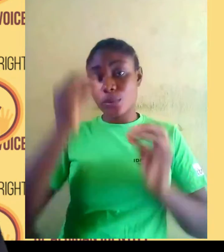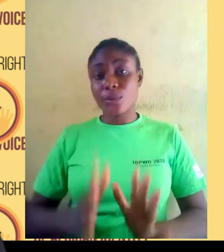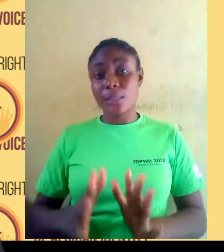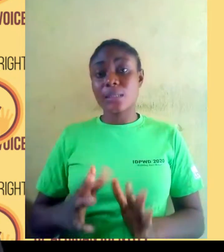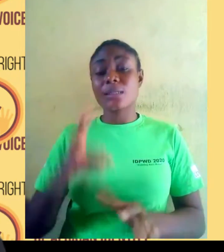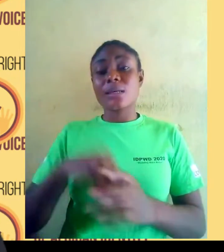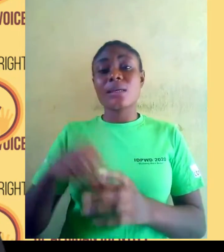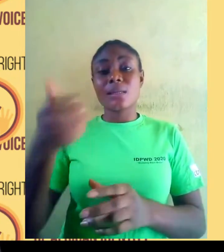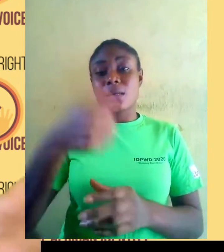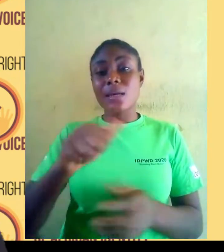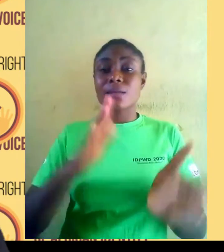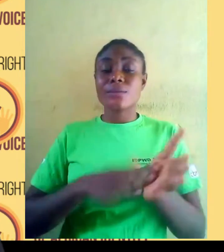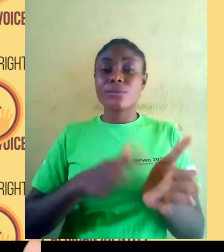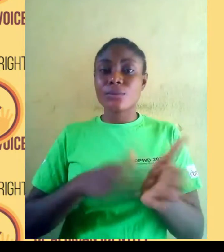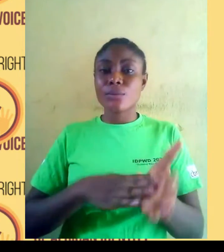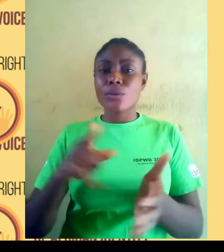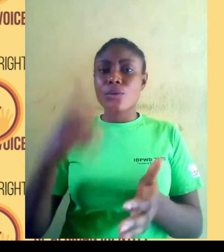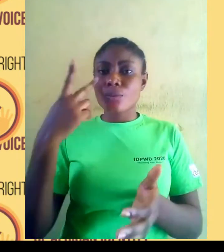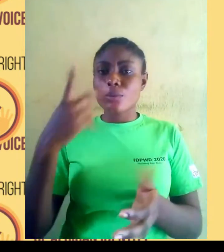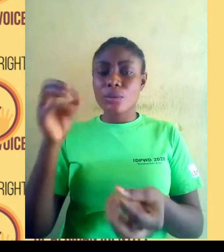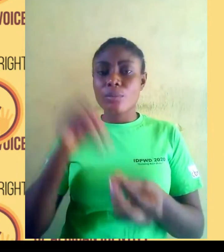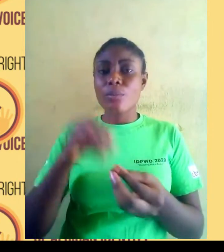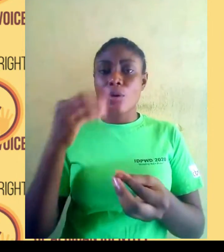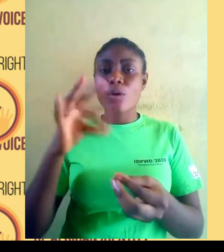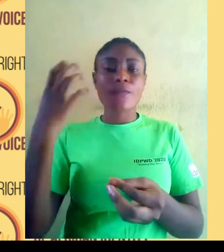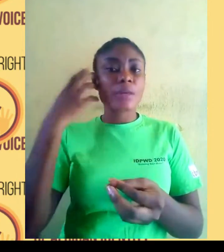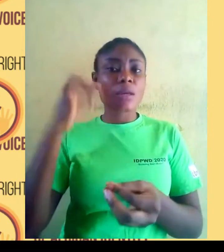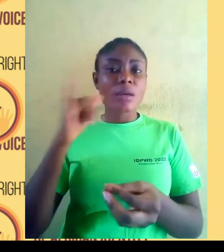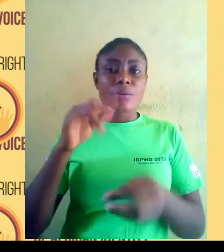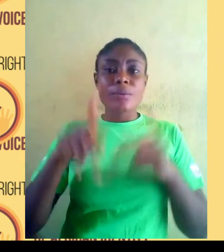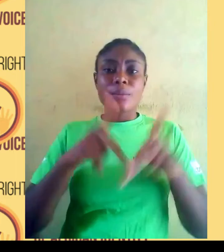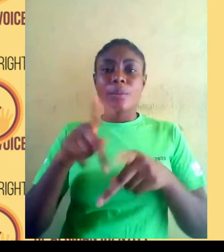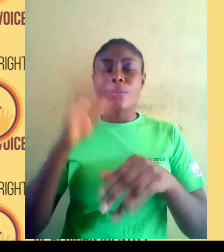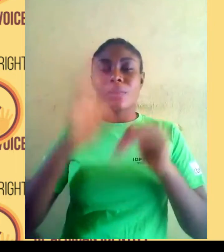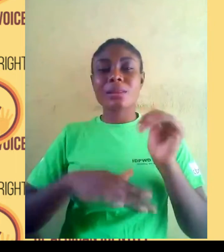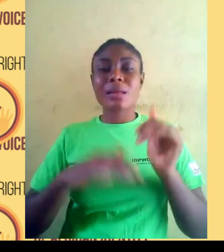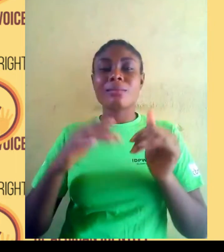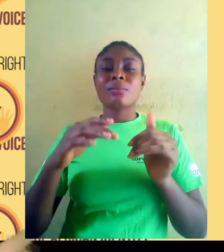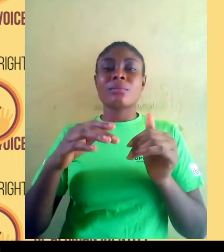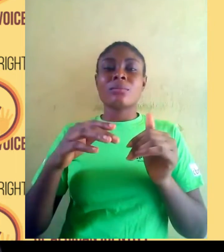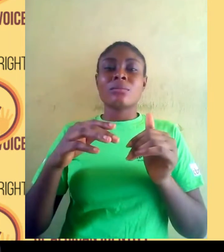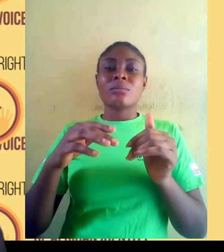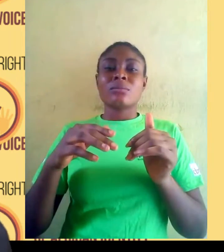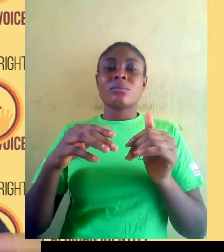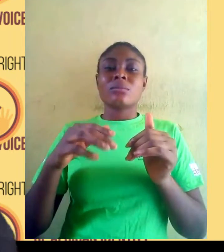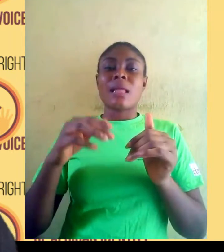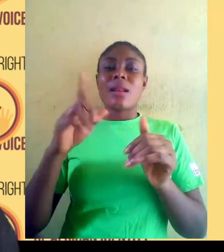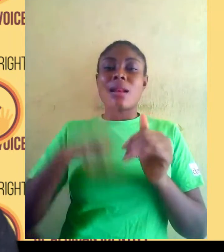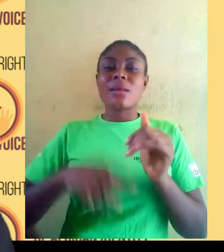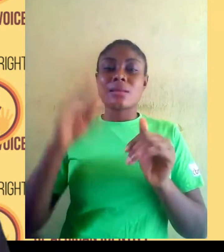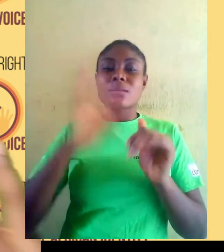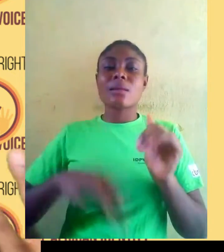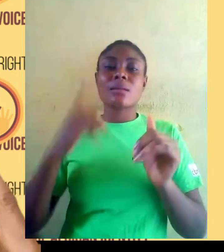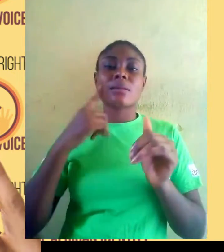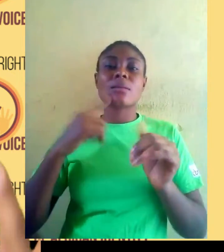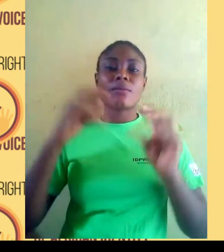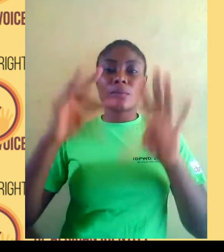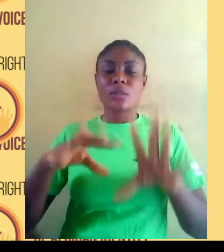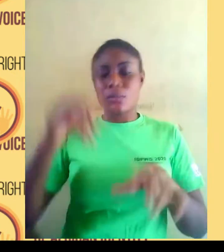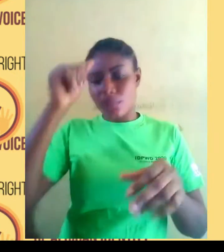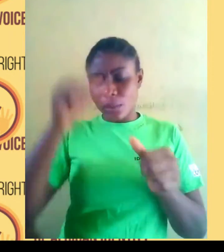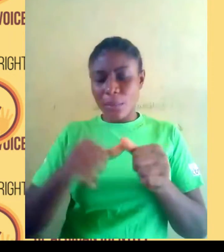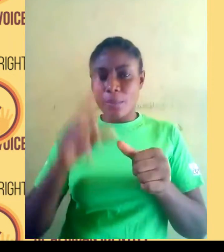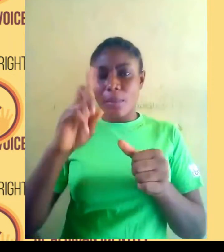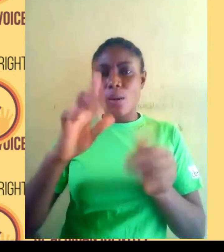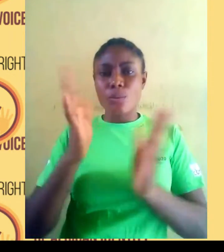see more of hearing people and less of deaf teachers. I can remember in one of the schools that have about